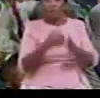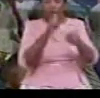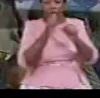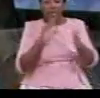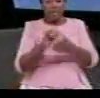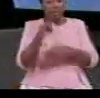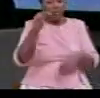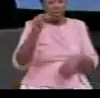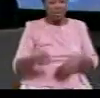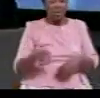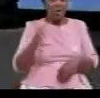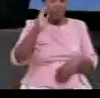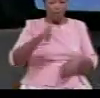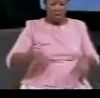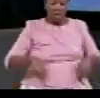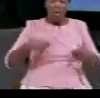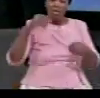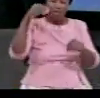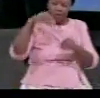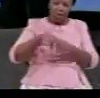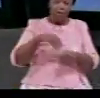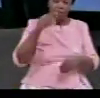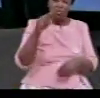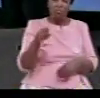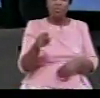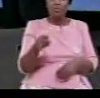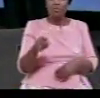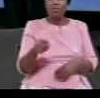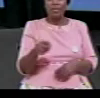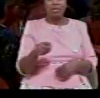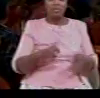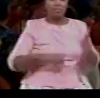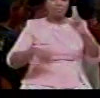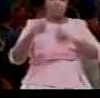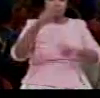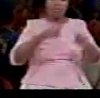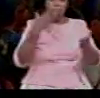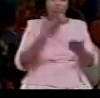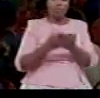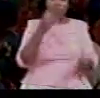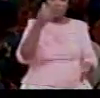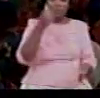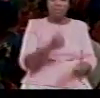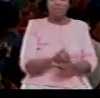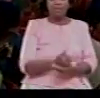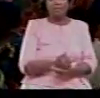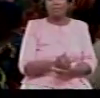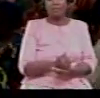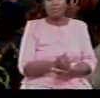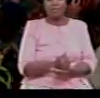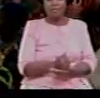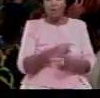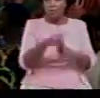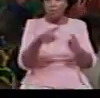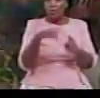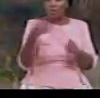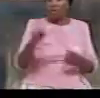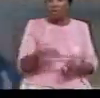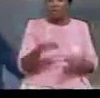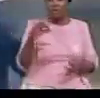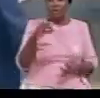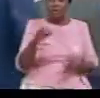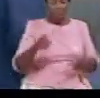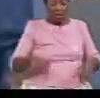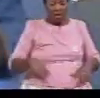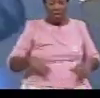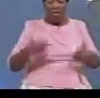will dwell inside you. Give me a good amen. When the Spirit dwells